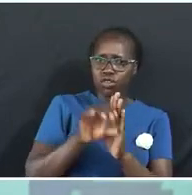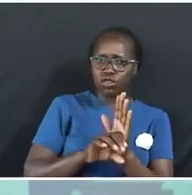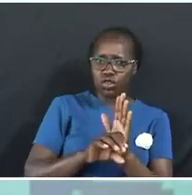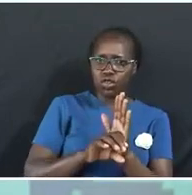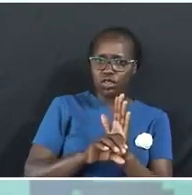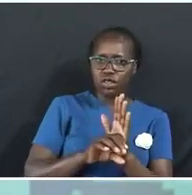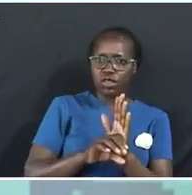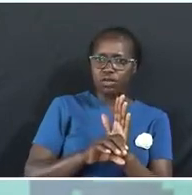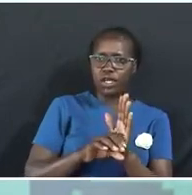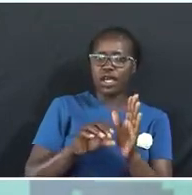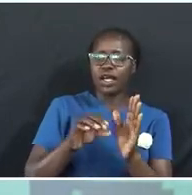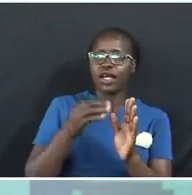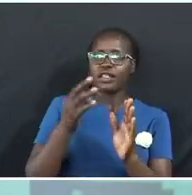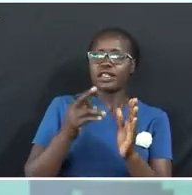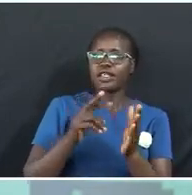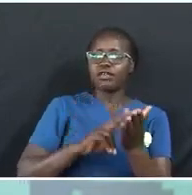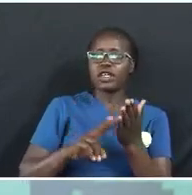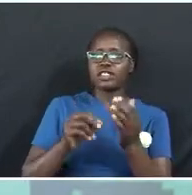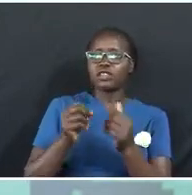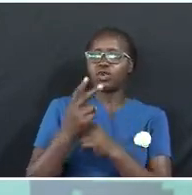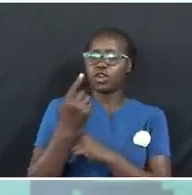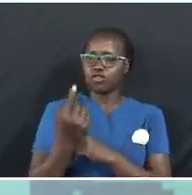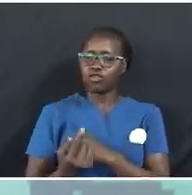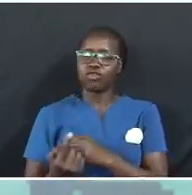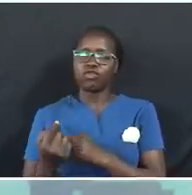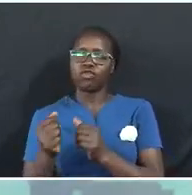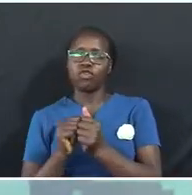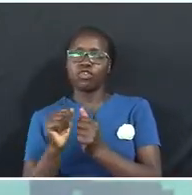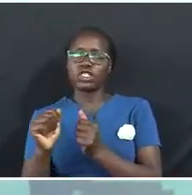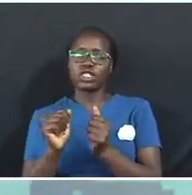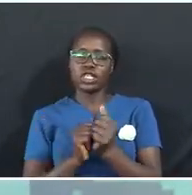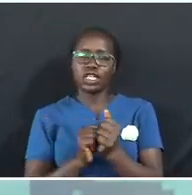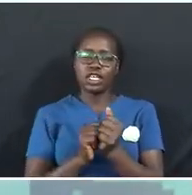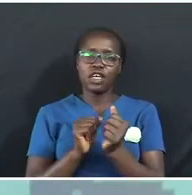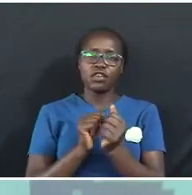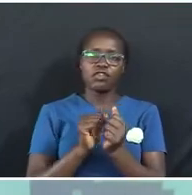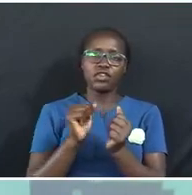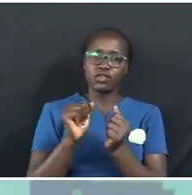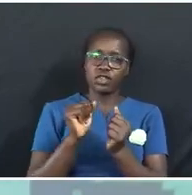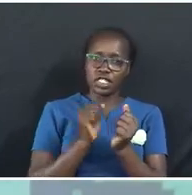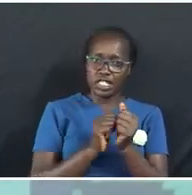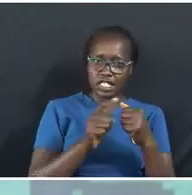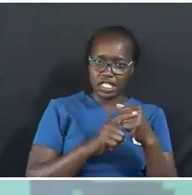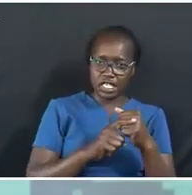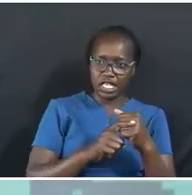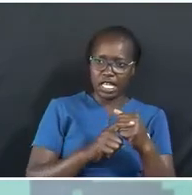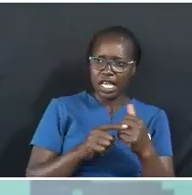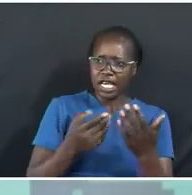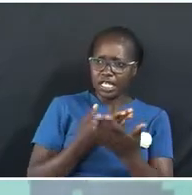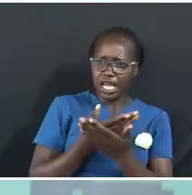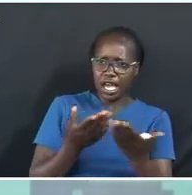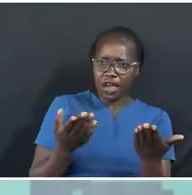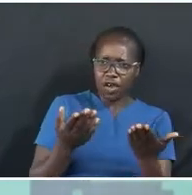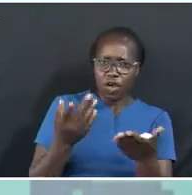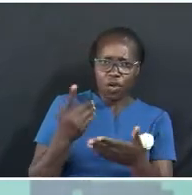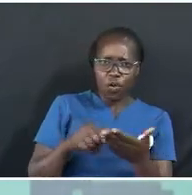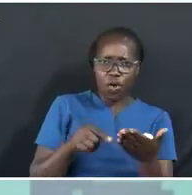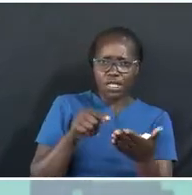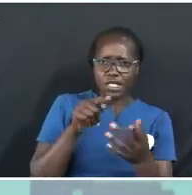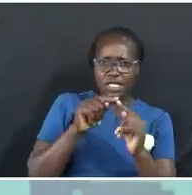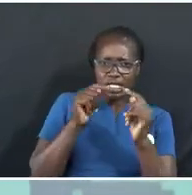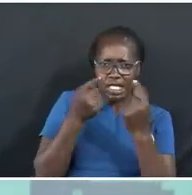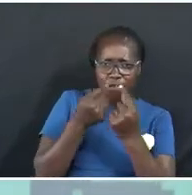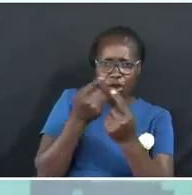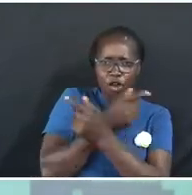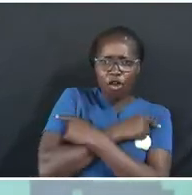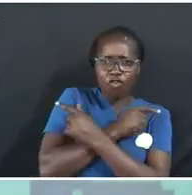verse 12, 13, 14, 15, Jesus says some things. What he describes, this kind of